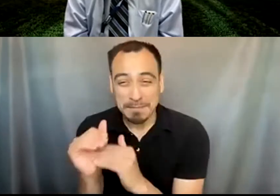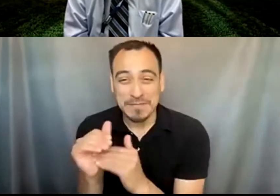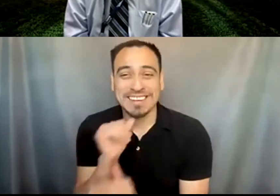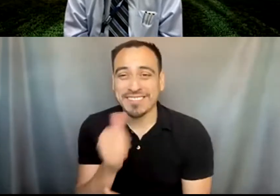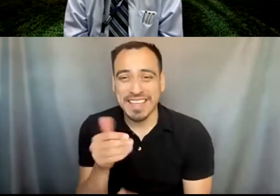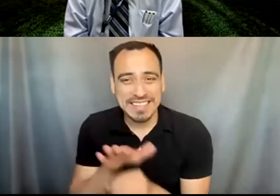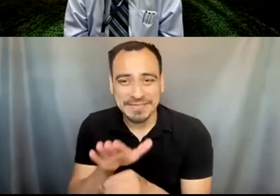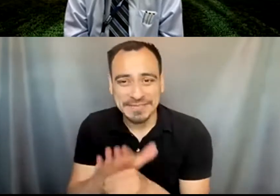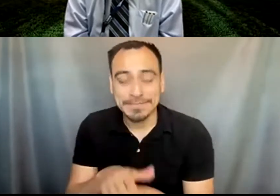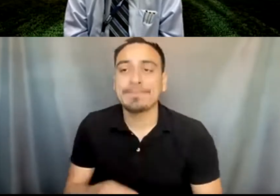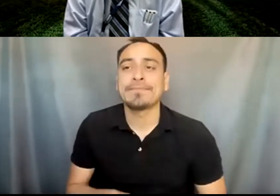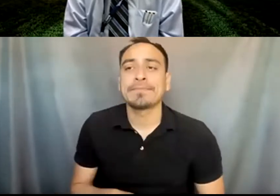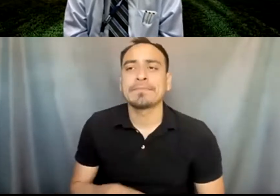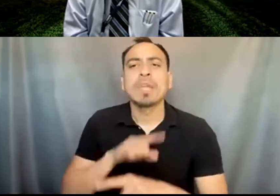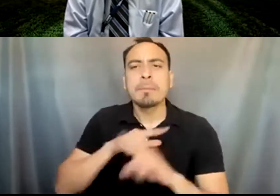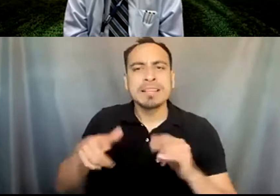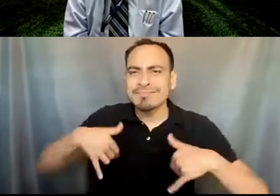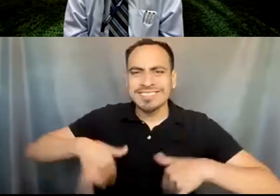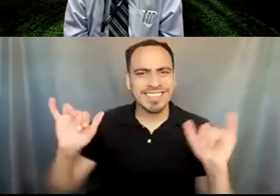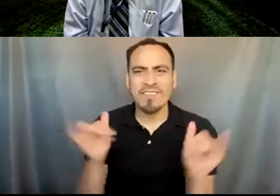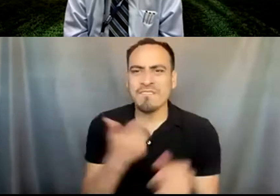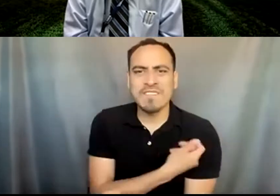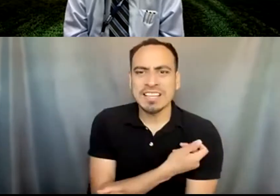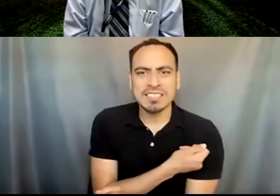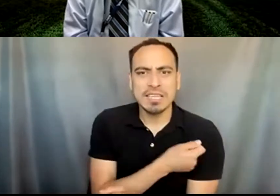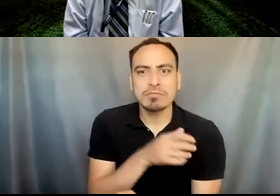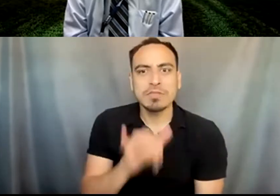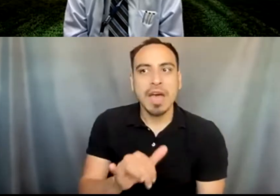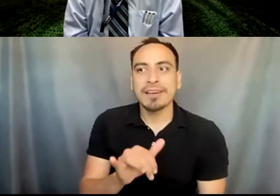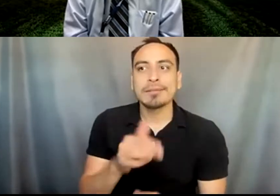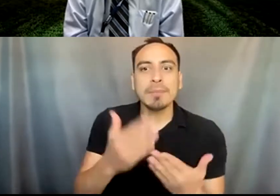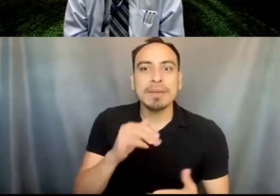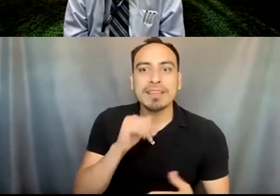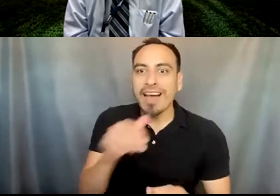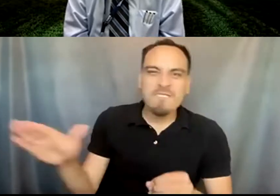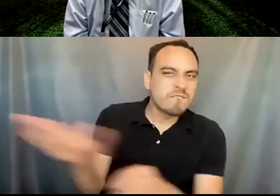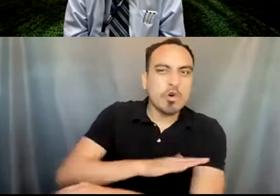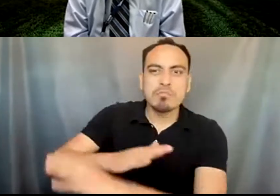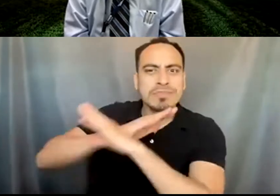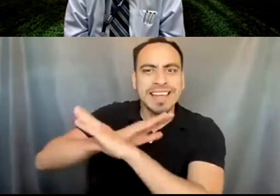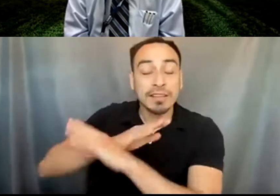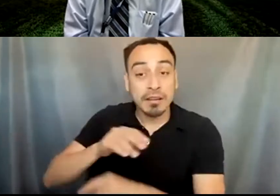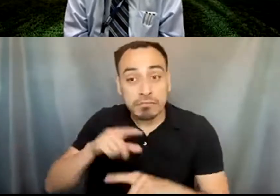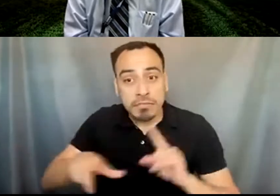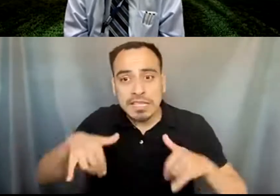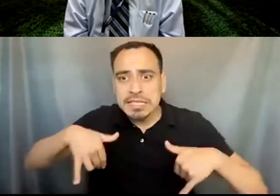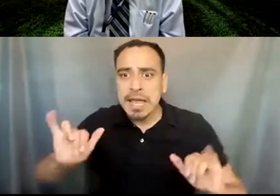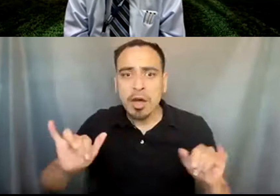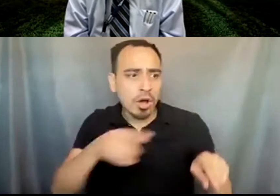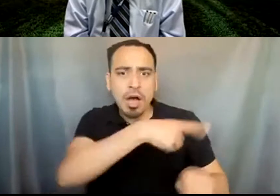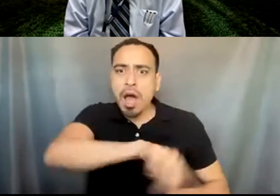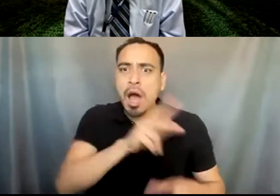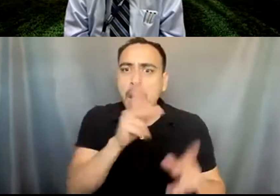vaccines that don't work as well, people don't get as sick, and they're still not being hospitalized and not ending up in